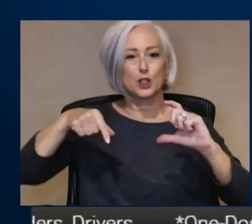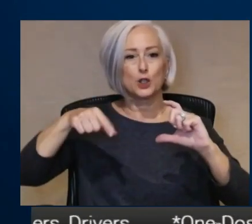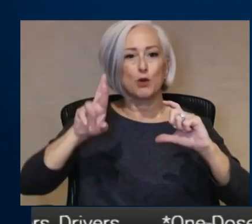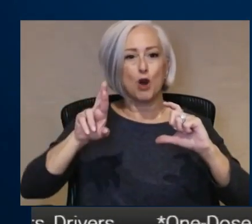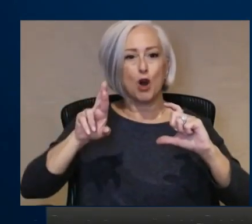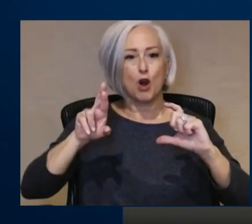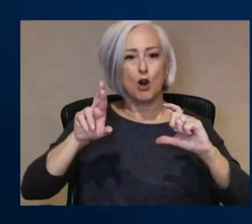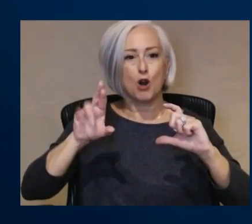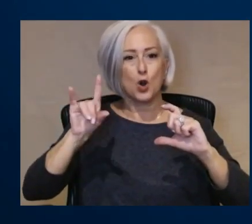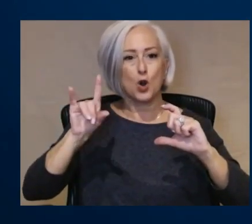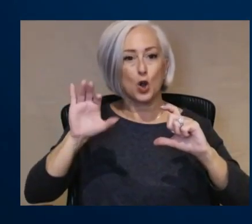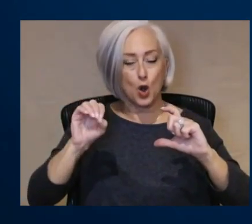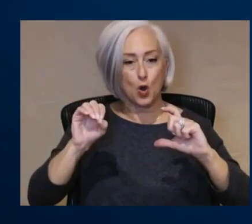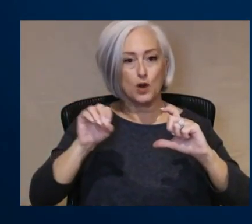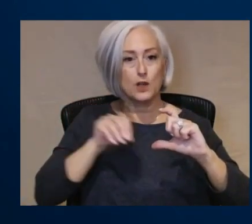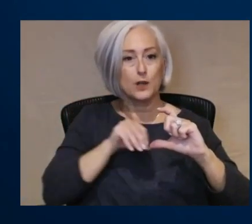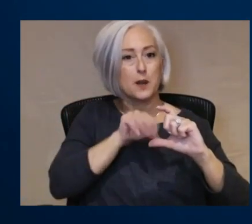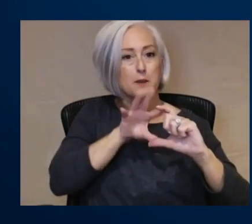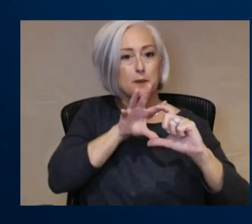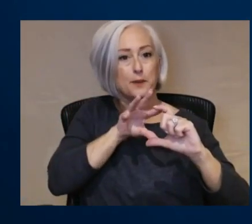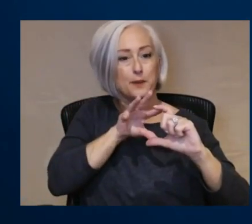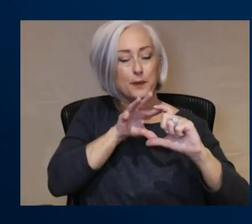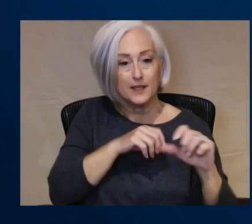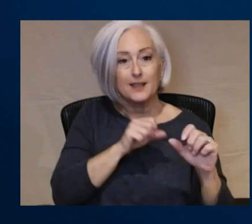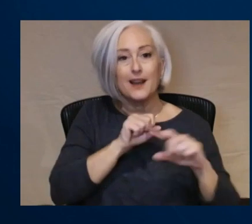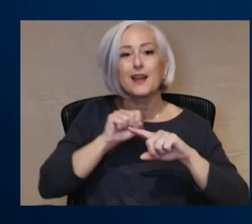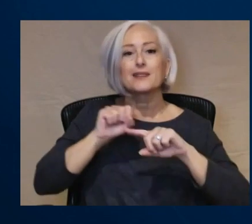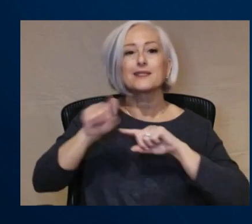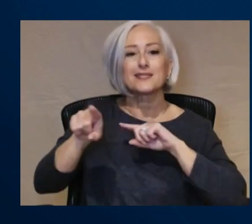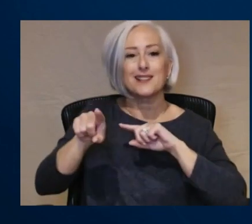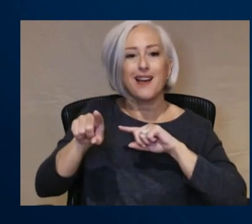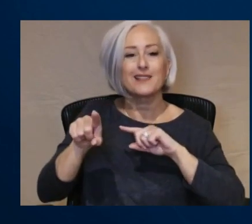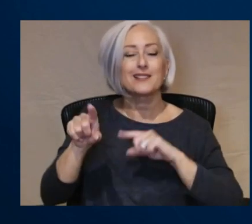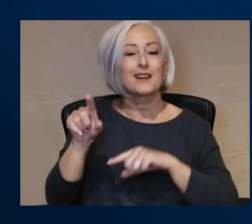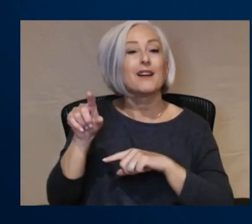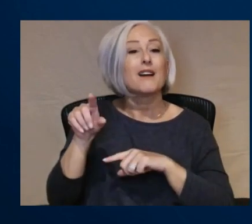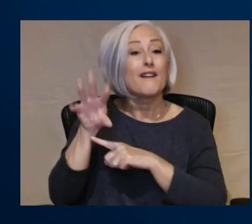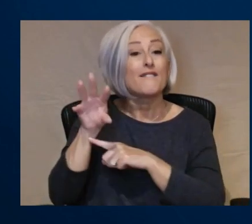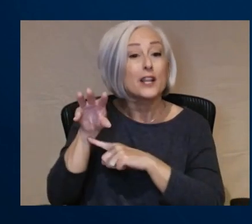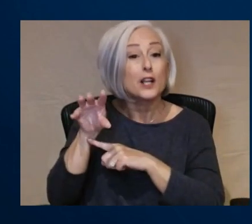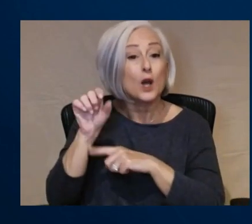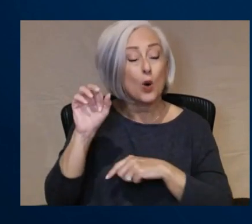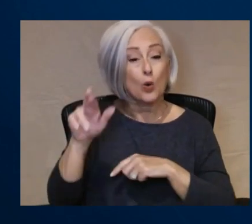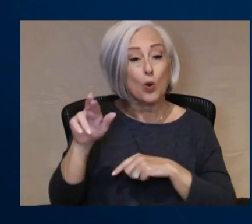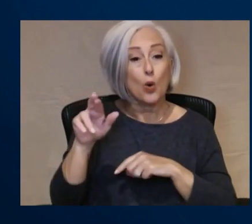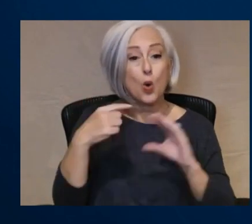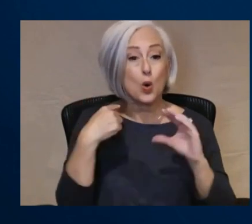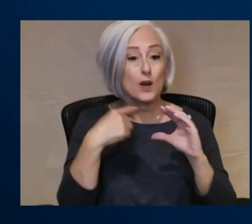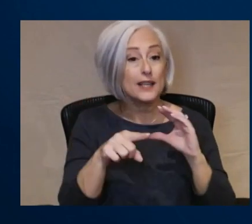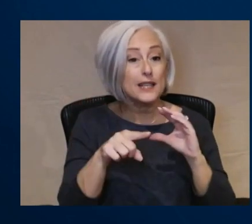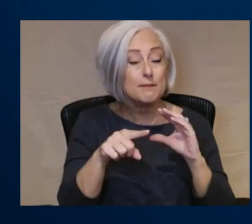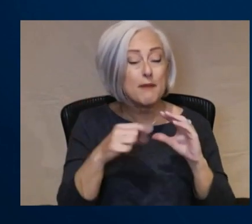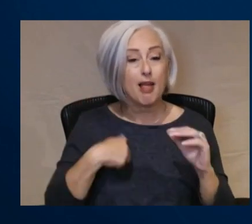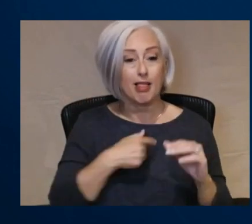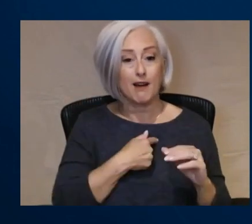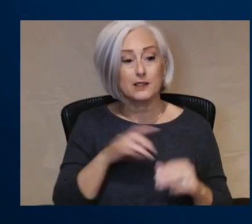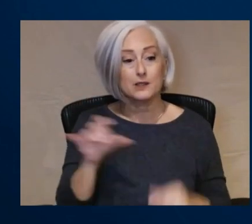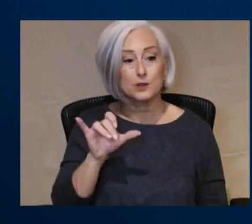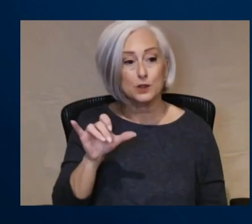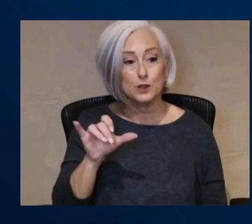us a short video with your favorite gift or what you're hoping for this year. You can also email us here at Medical News Network at